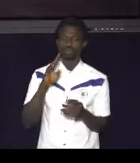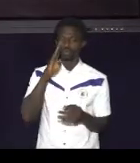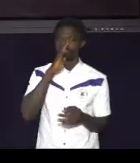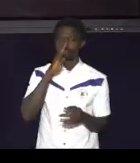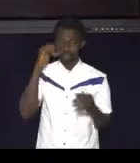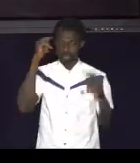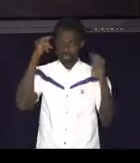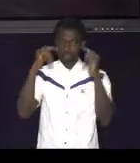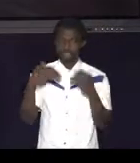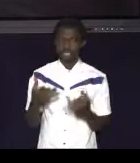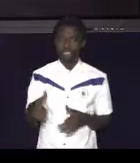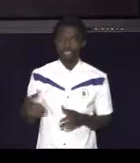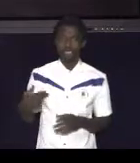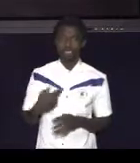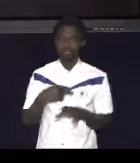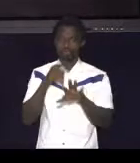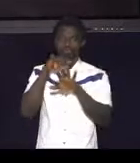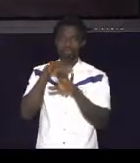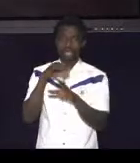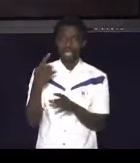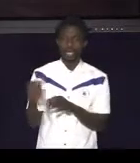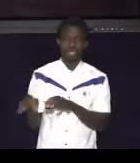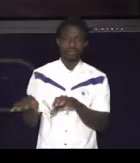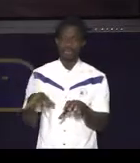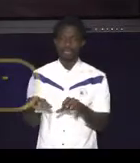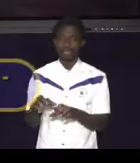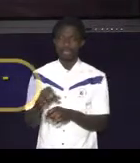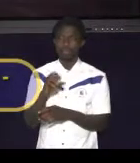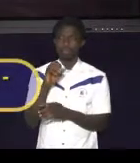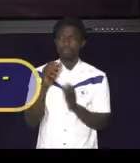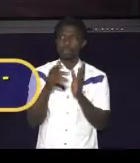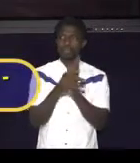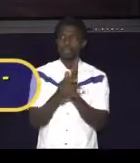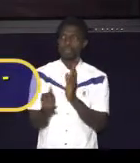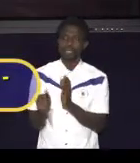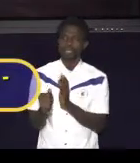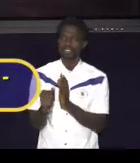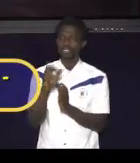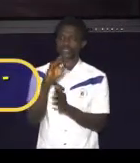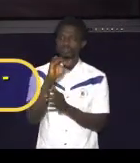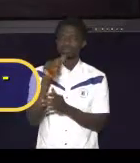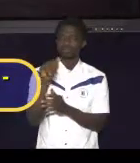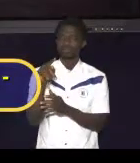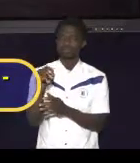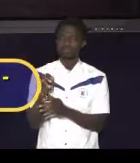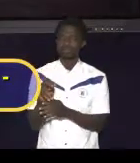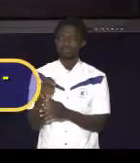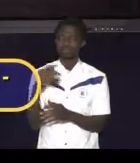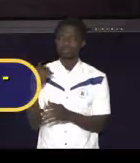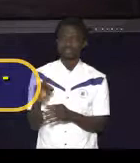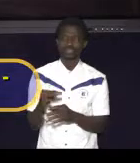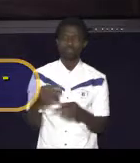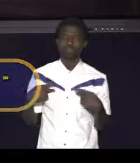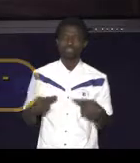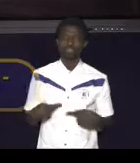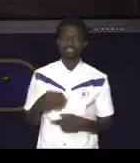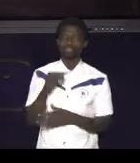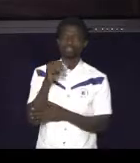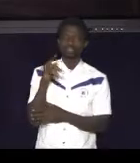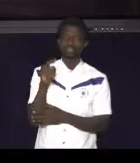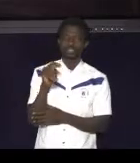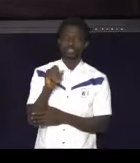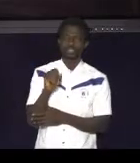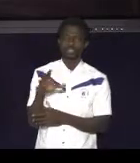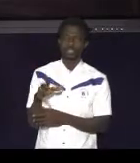to be considered. Now let's look at the performance skill related component of physical fitness.